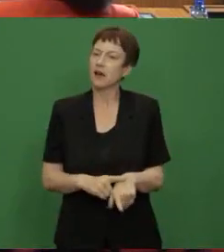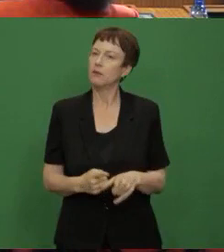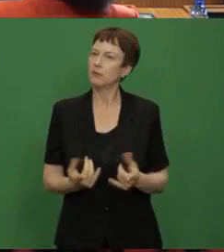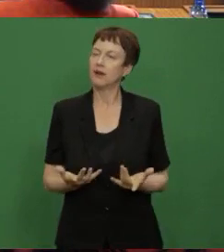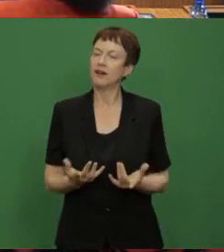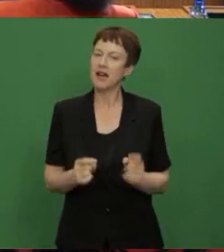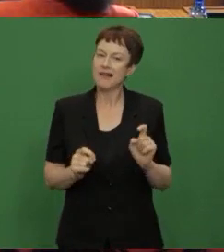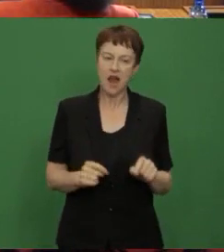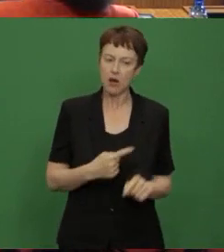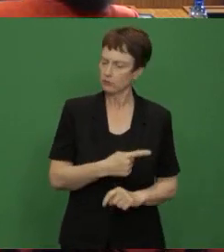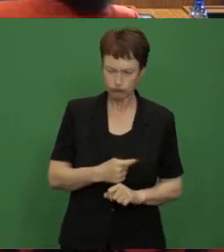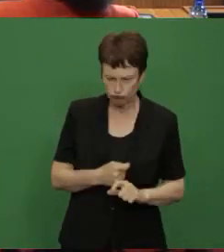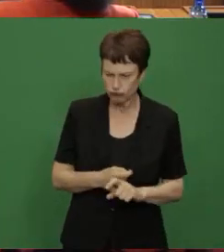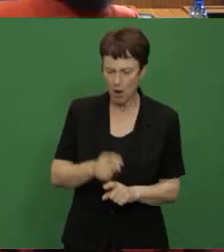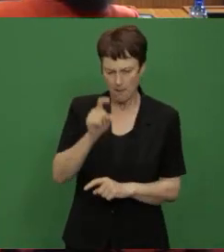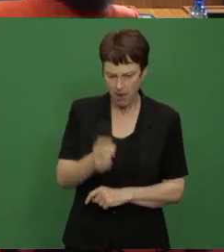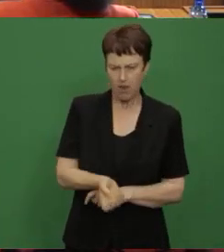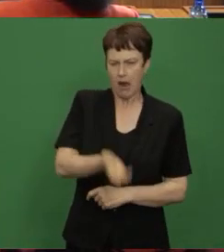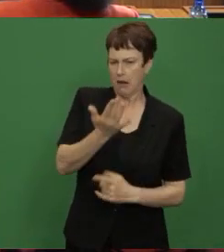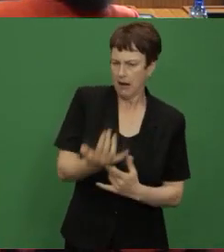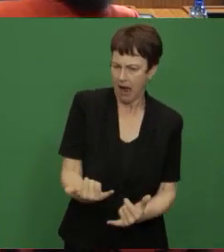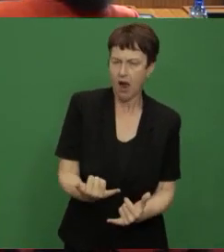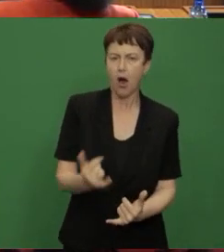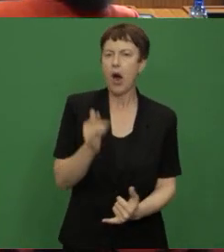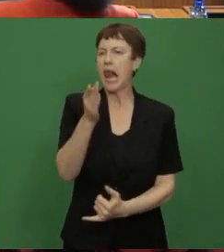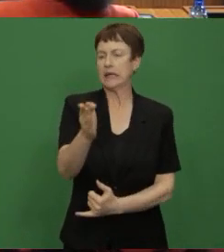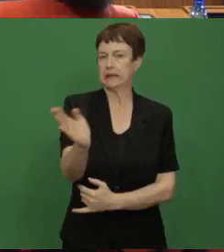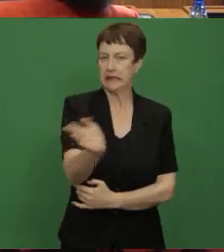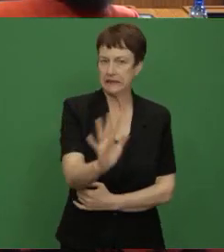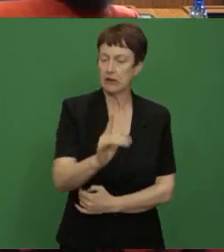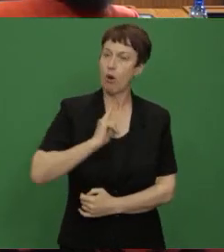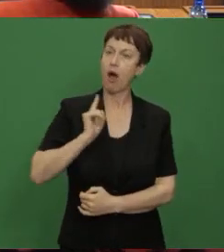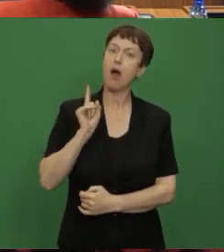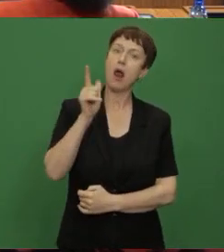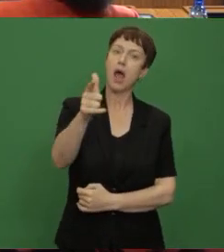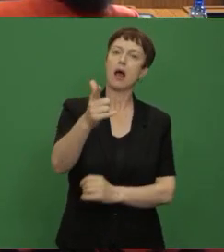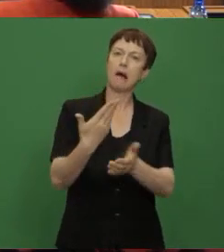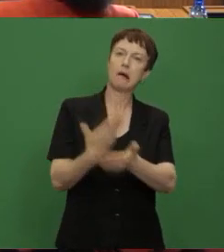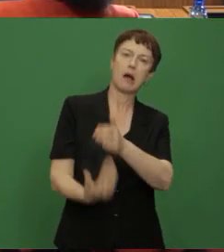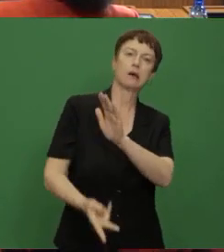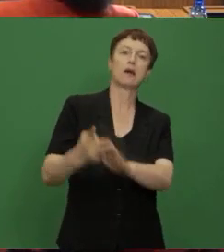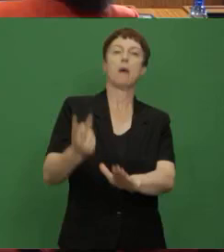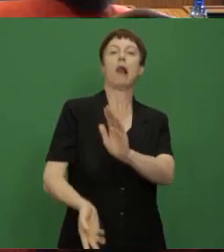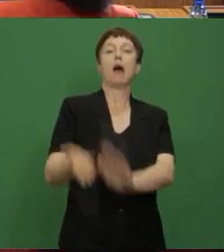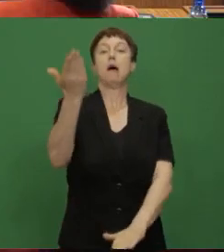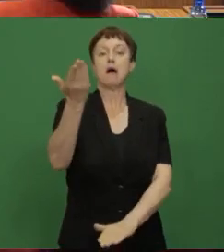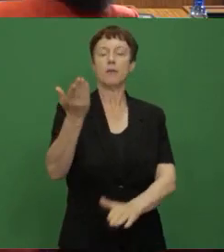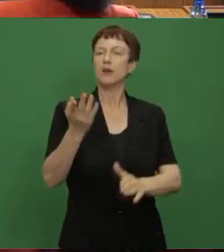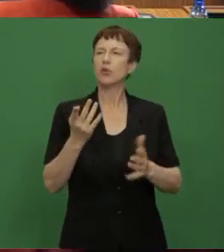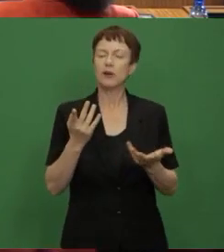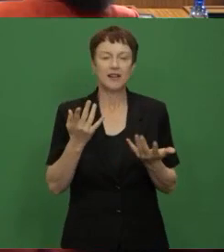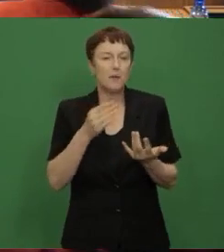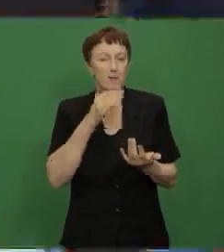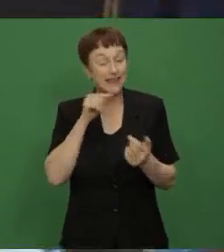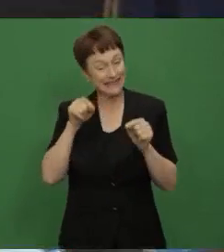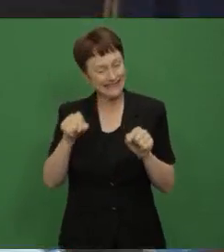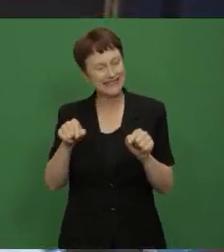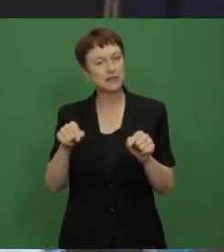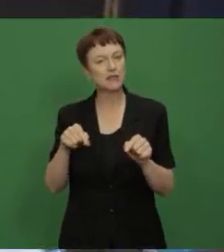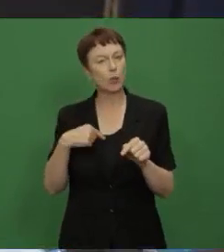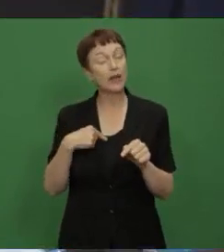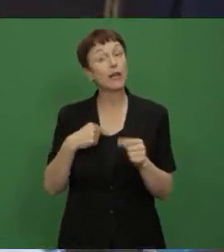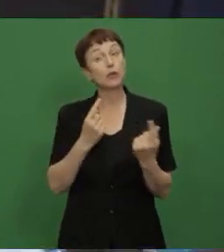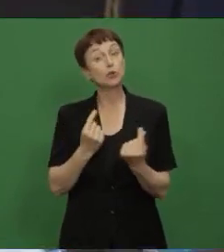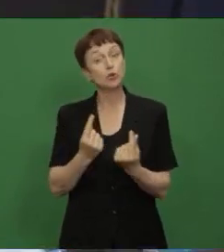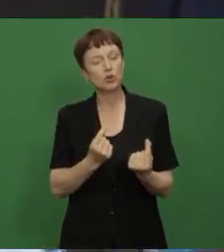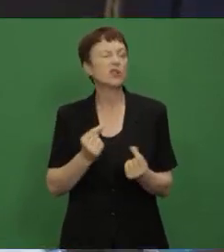move. So it becomes a risk management exercise, and as was indicated,